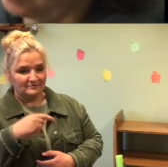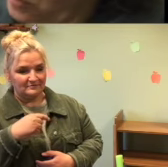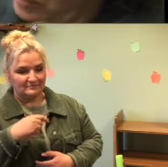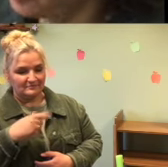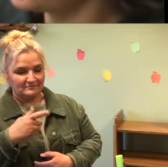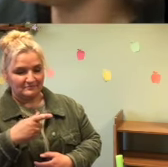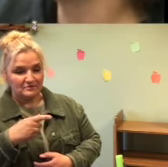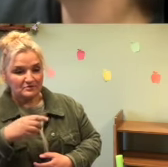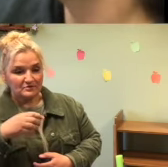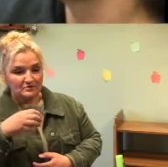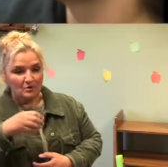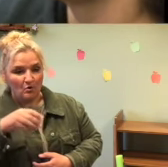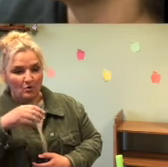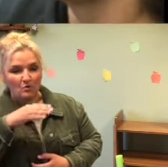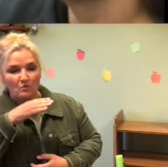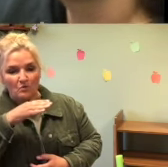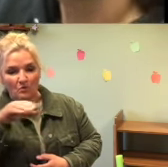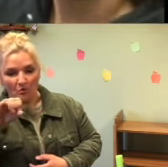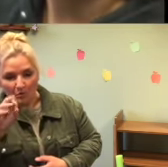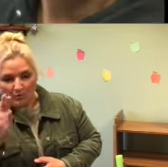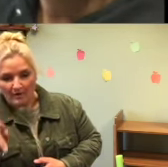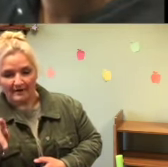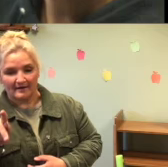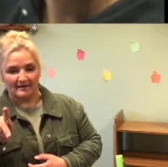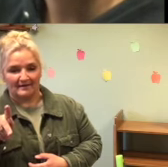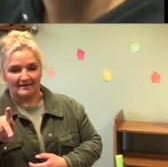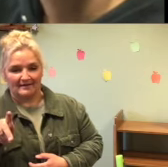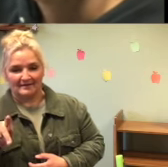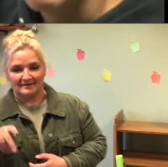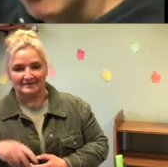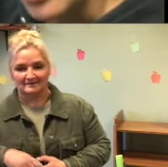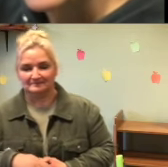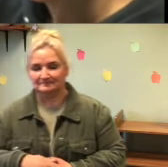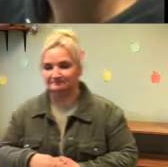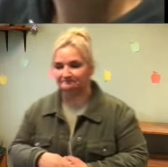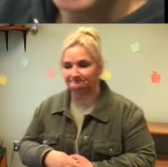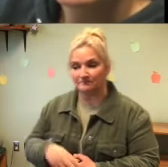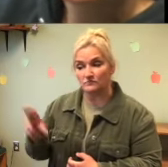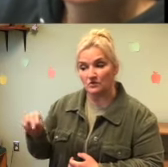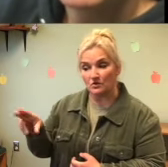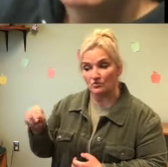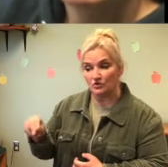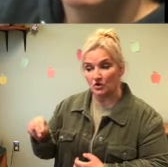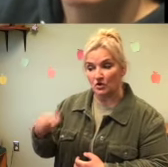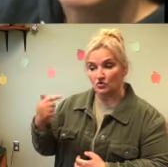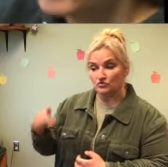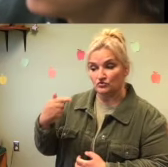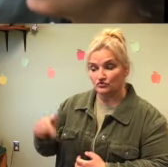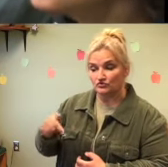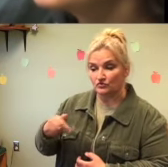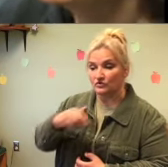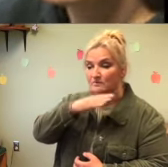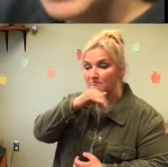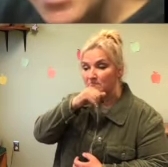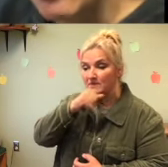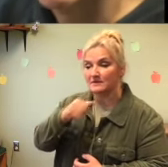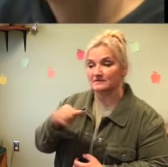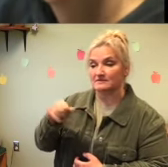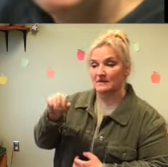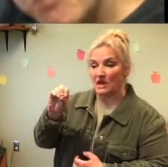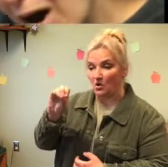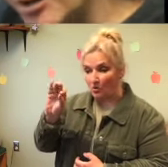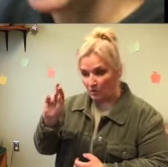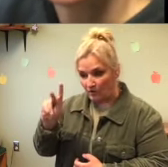No, George, said George's mother. Pigs go. Dogs go arf.